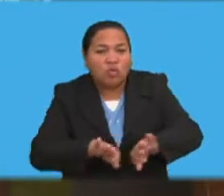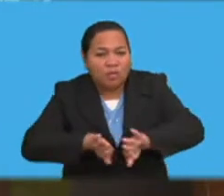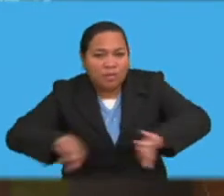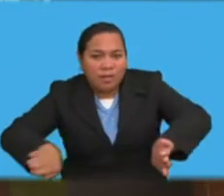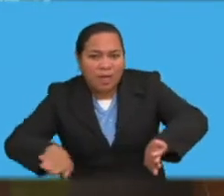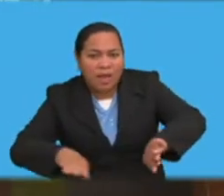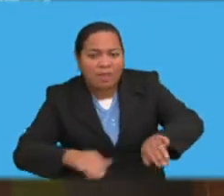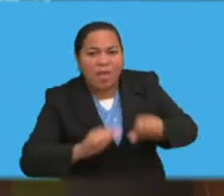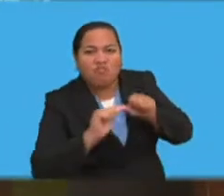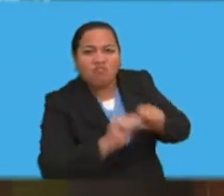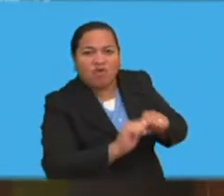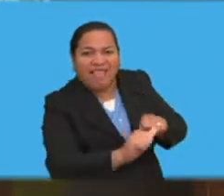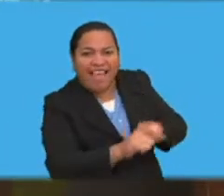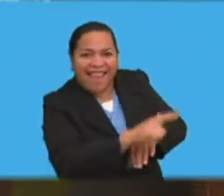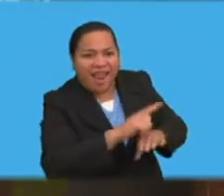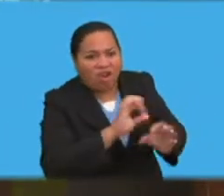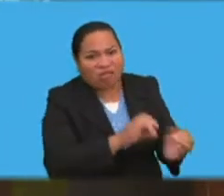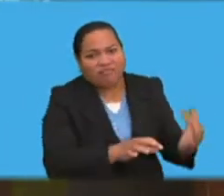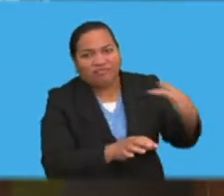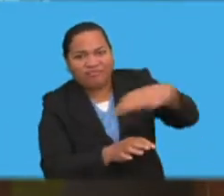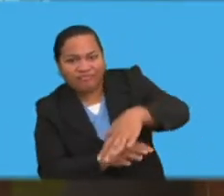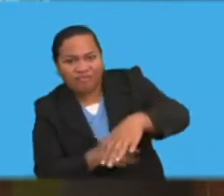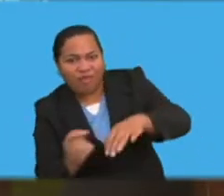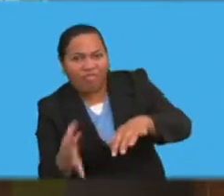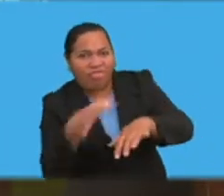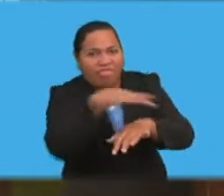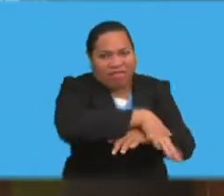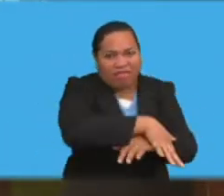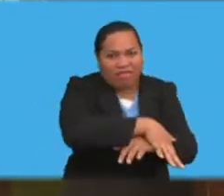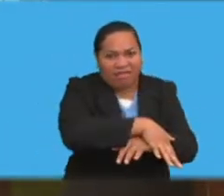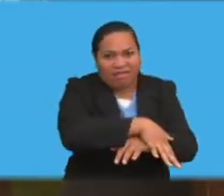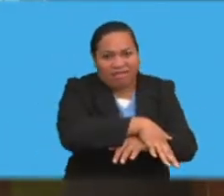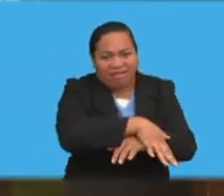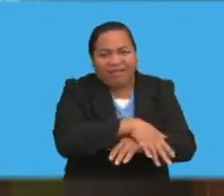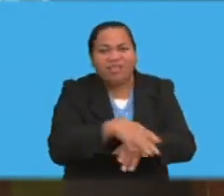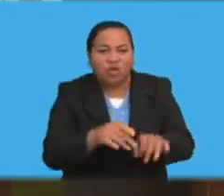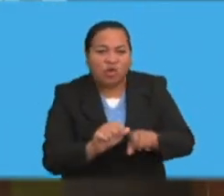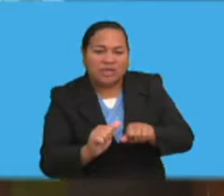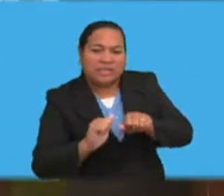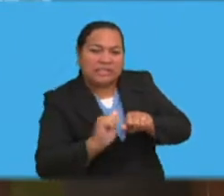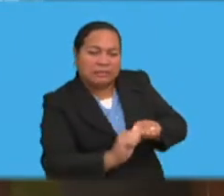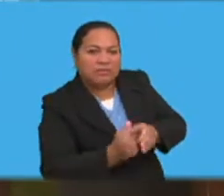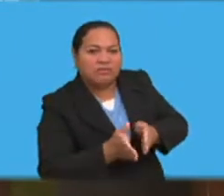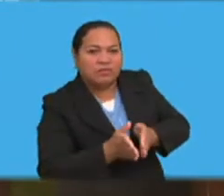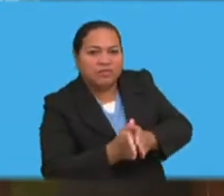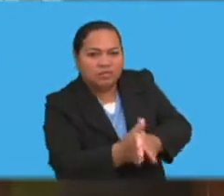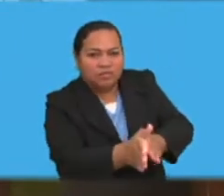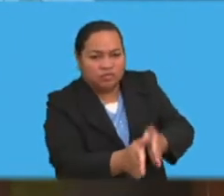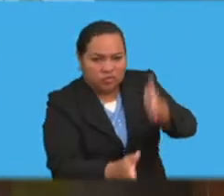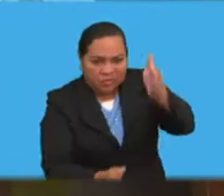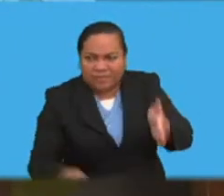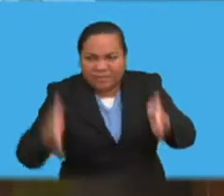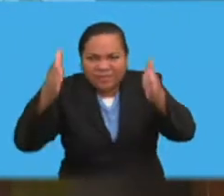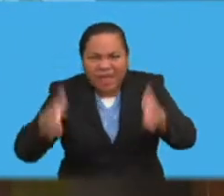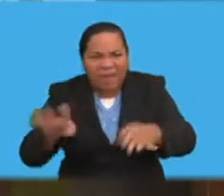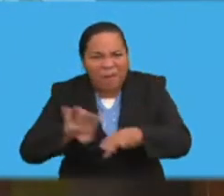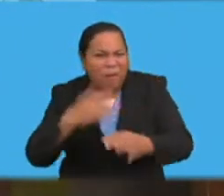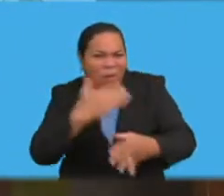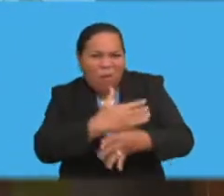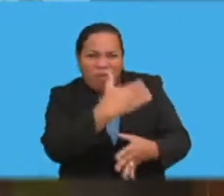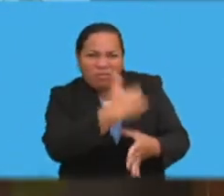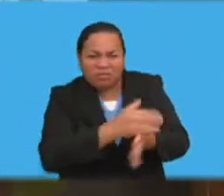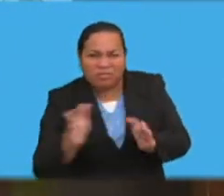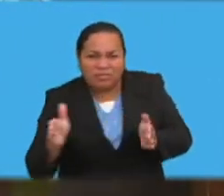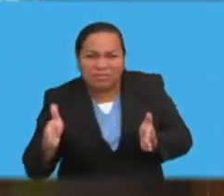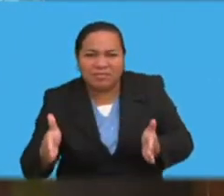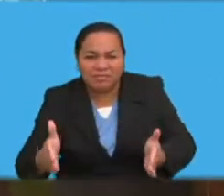land side from overflowing floodwater by confining the stream flow along the river channel